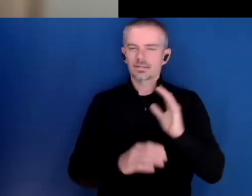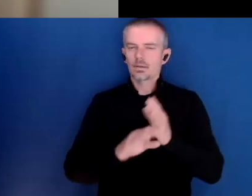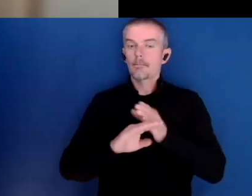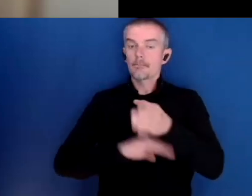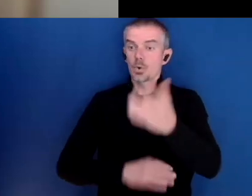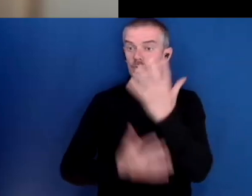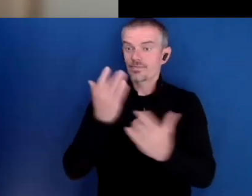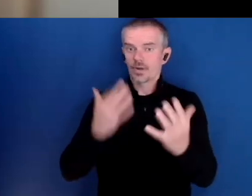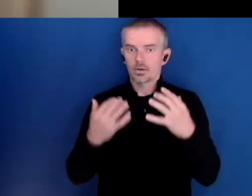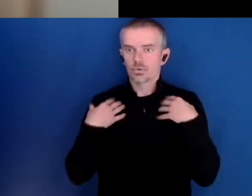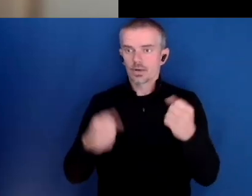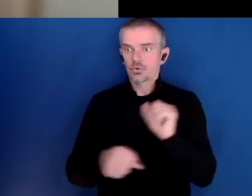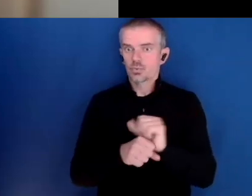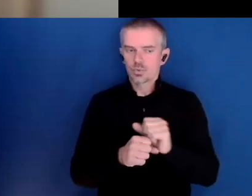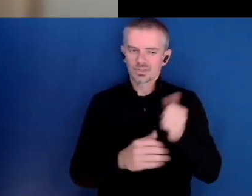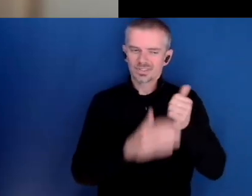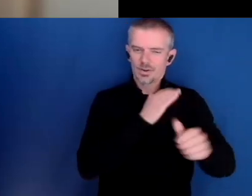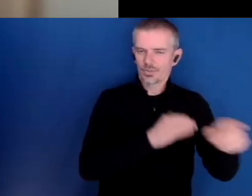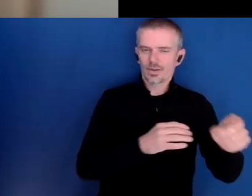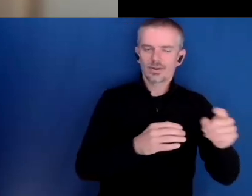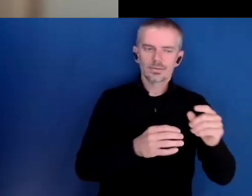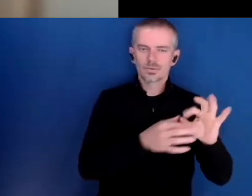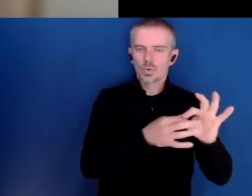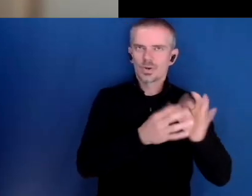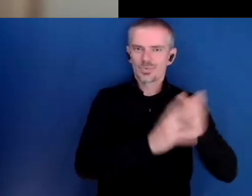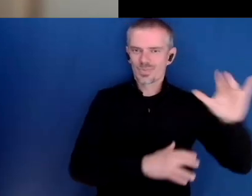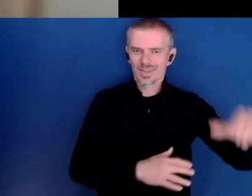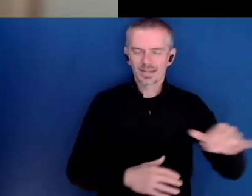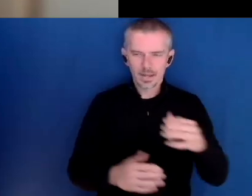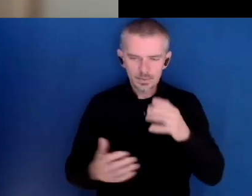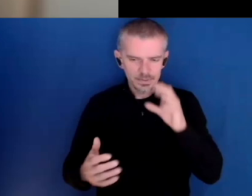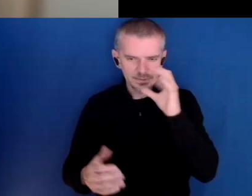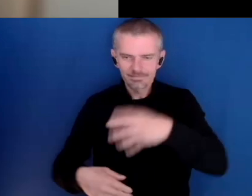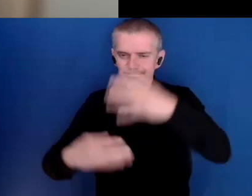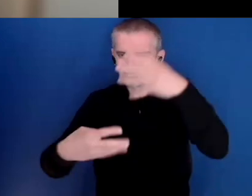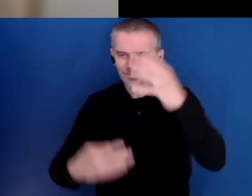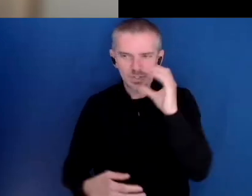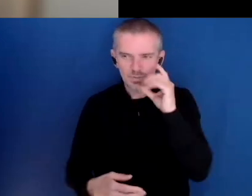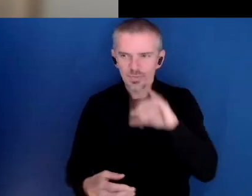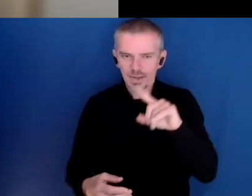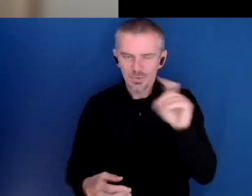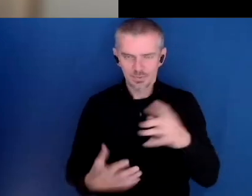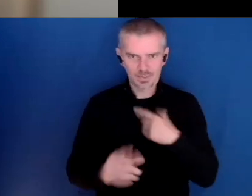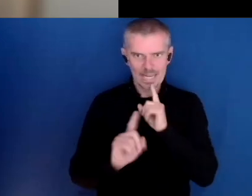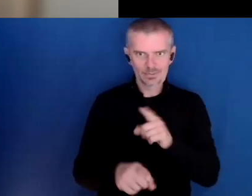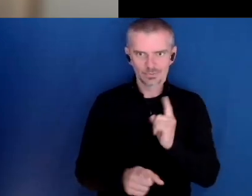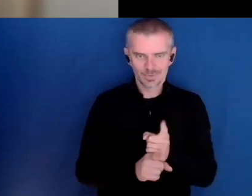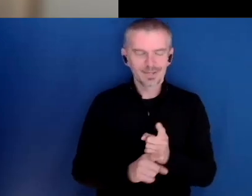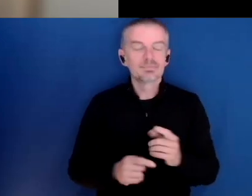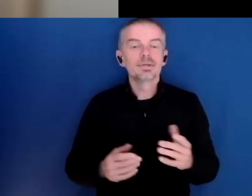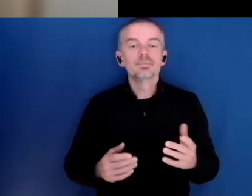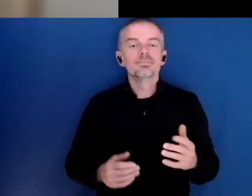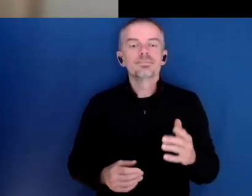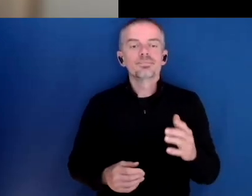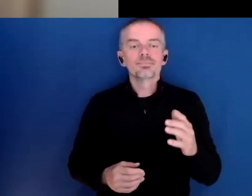work is coordinated. I was trying to find that question because I want to make sure I answer it properly. But